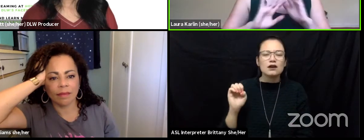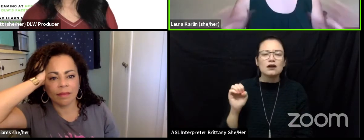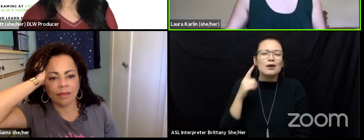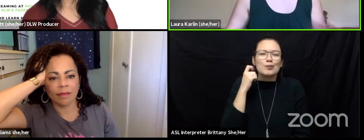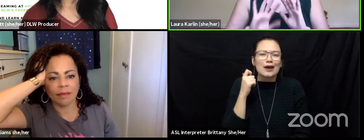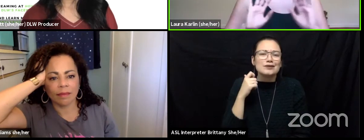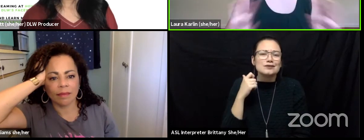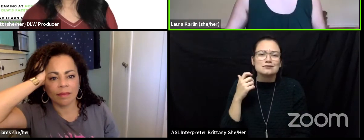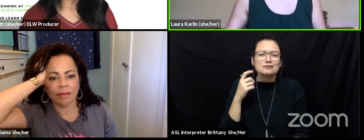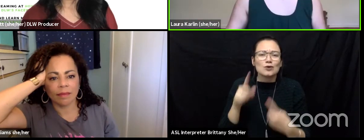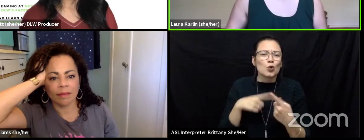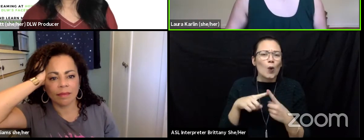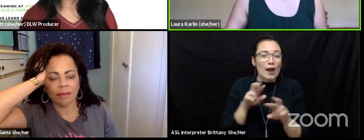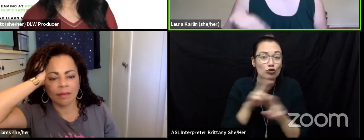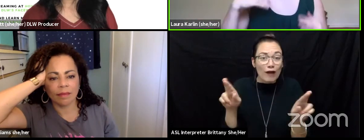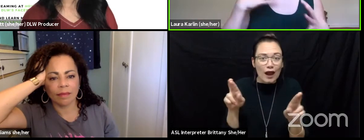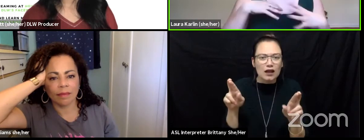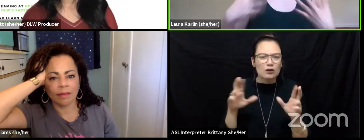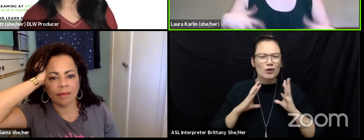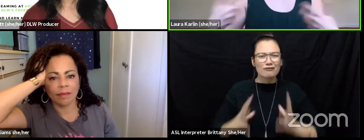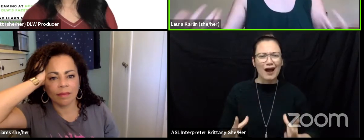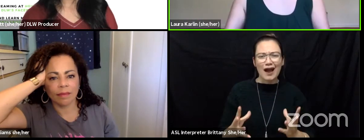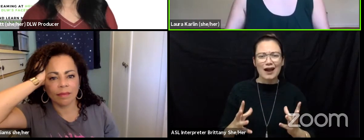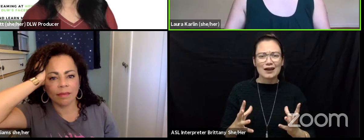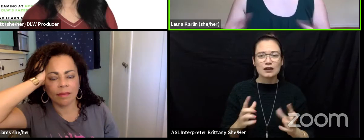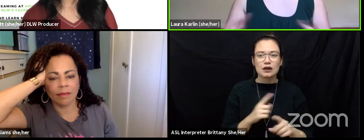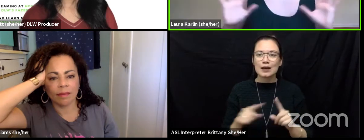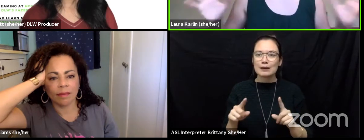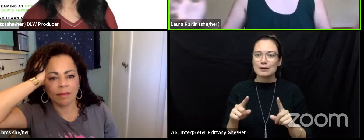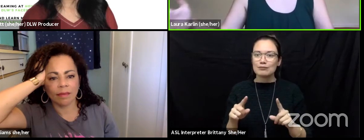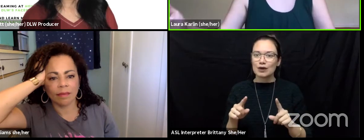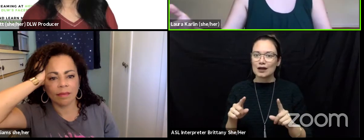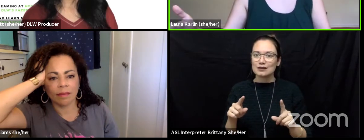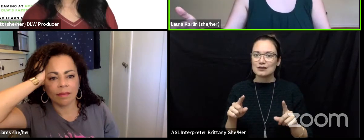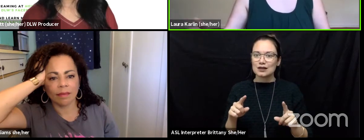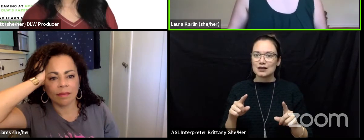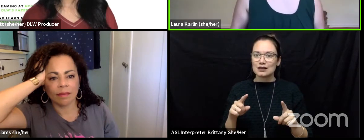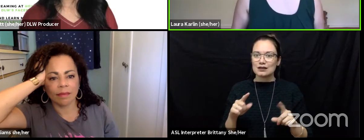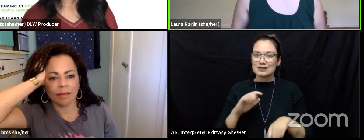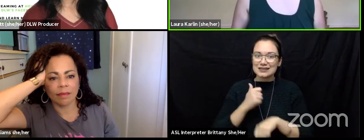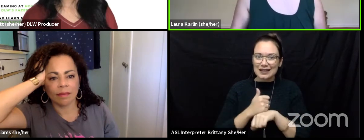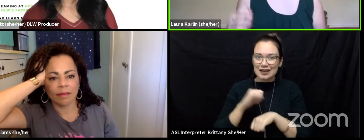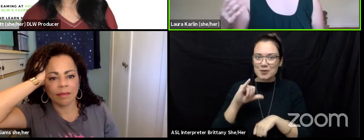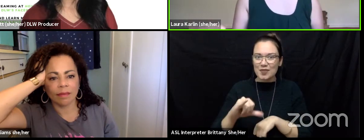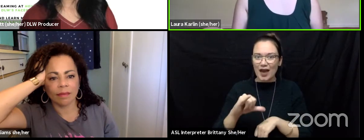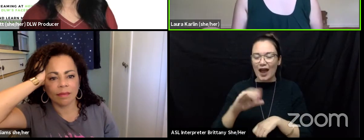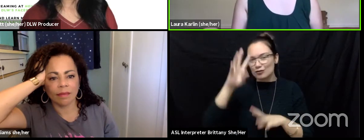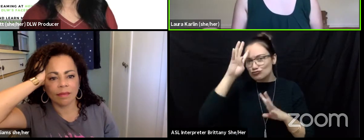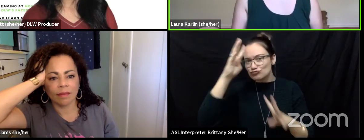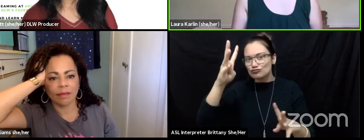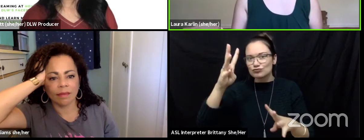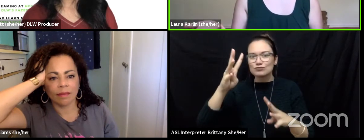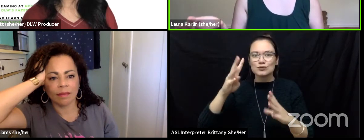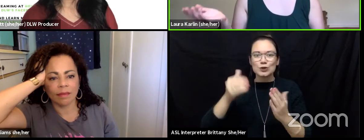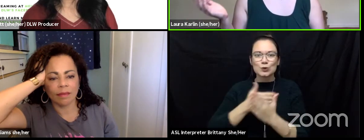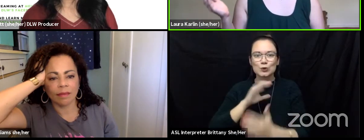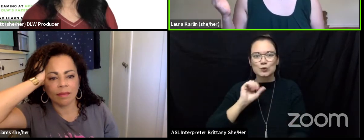we're all fine, we're gonna do a great job. It's getting them in there and then creating that space for them. And so actually what we